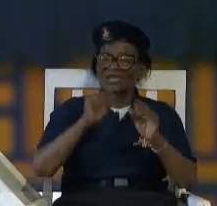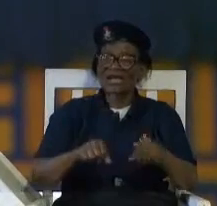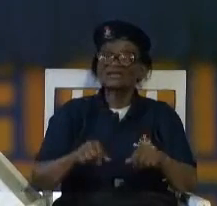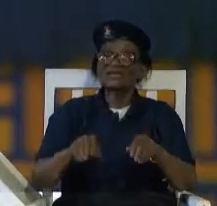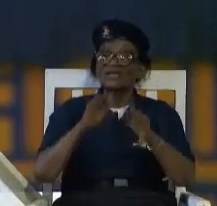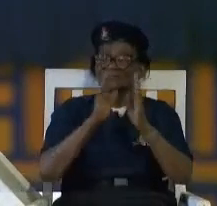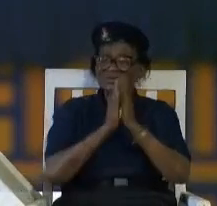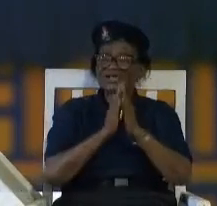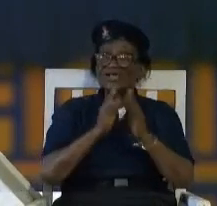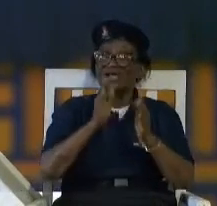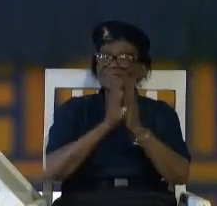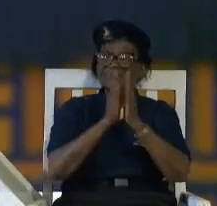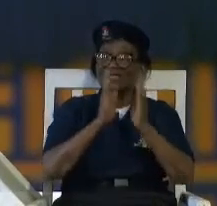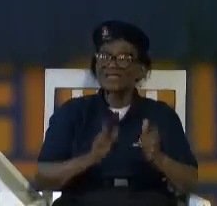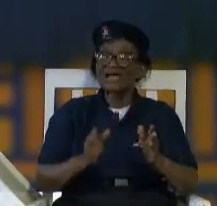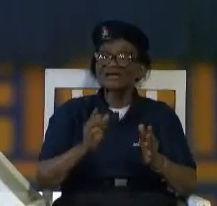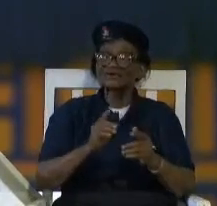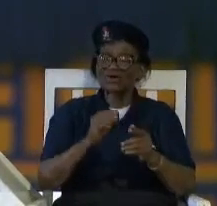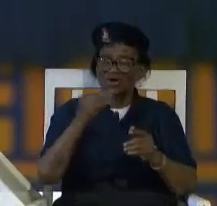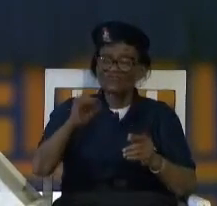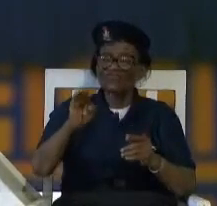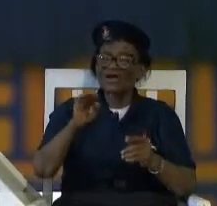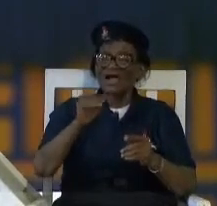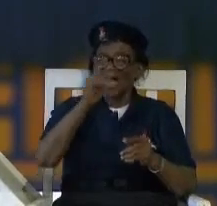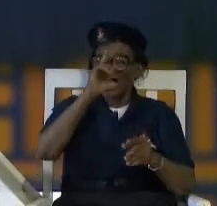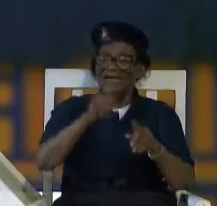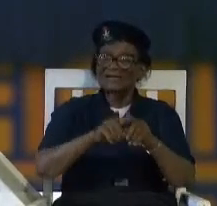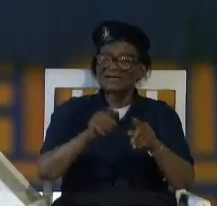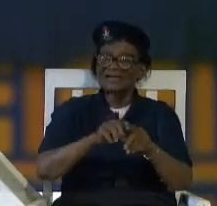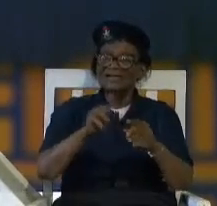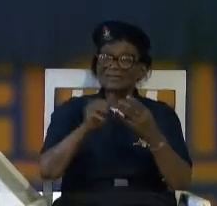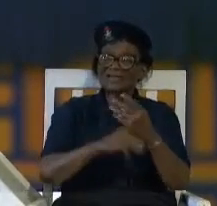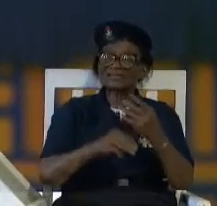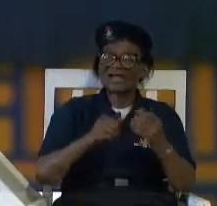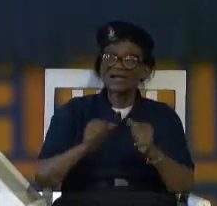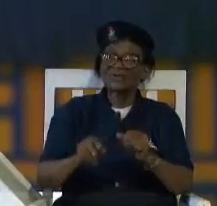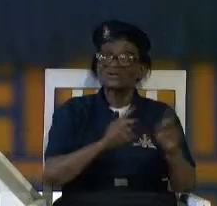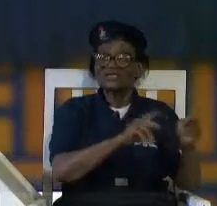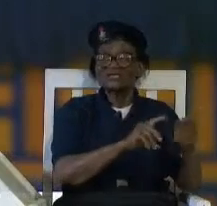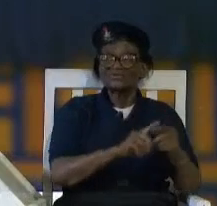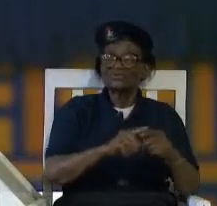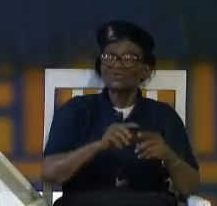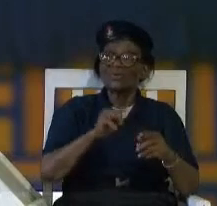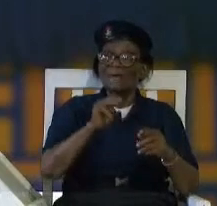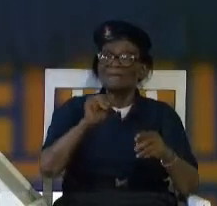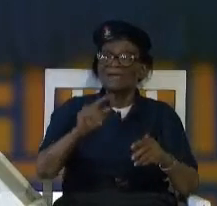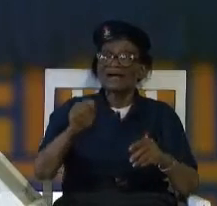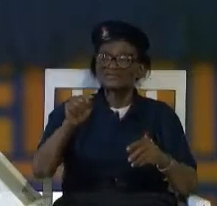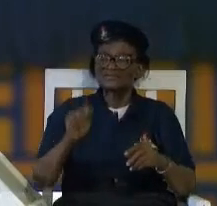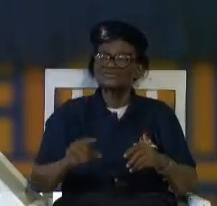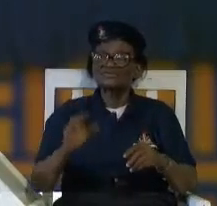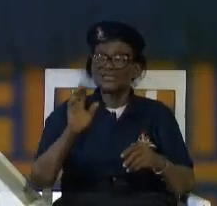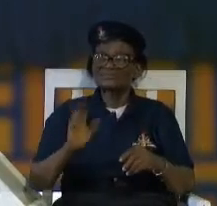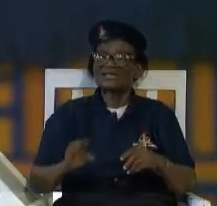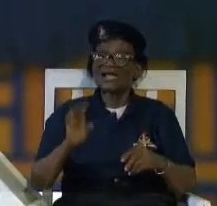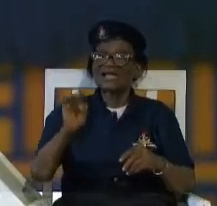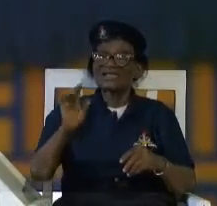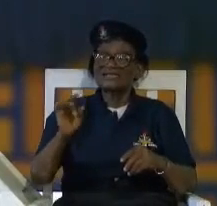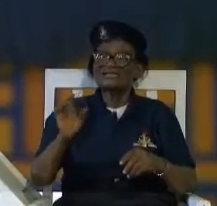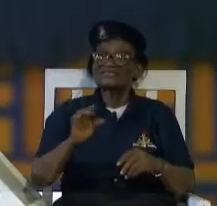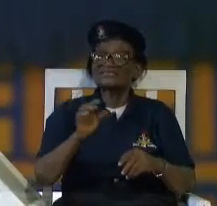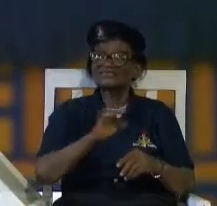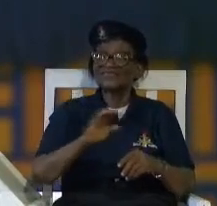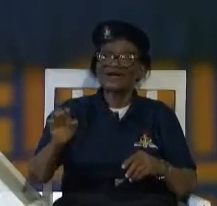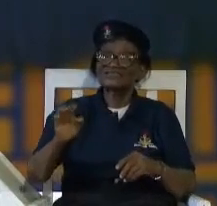And according to Matthew chapter 18, from verse 19 to 20,